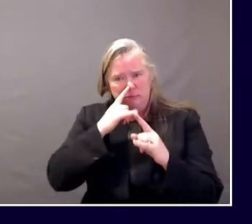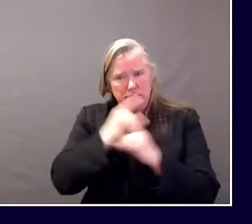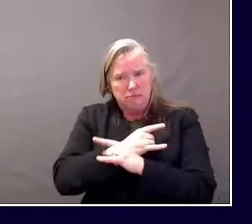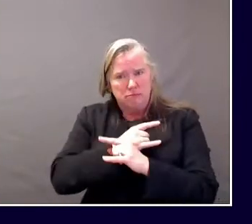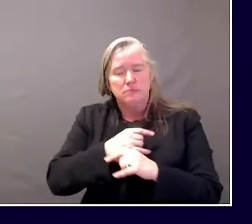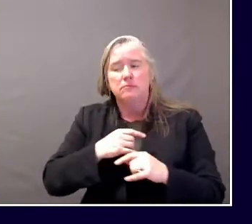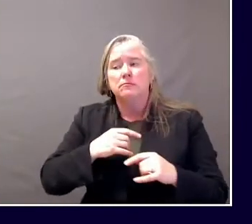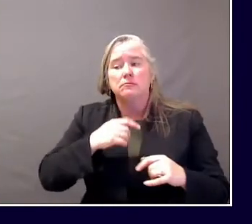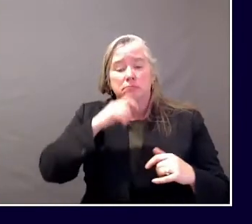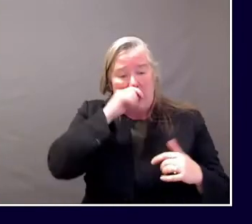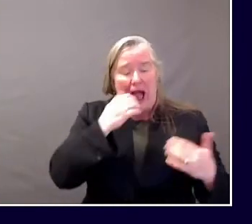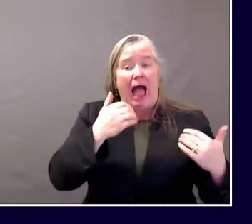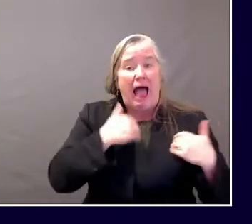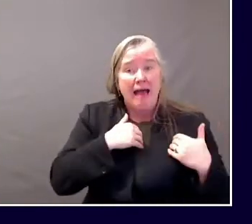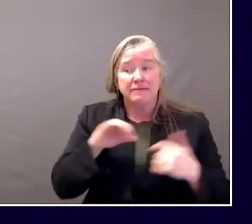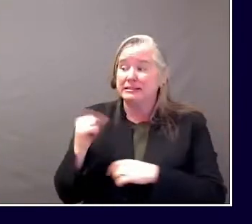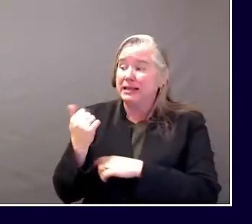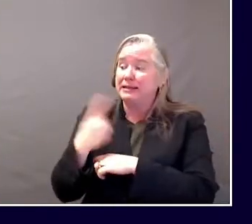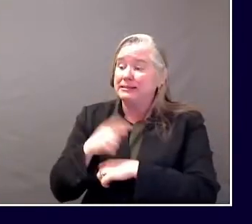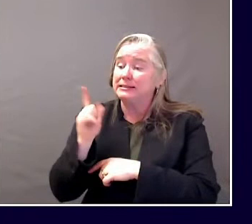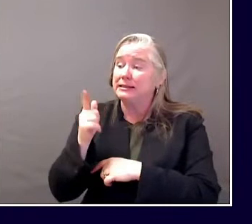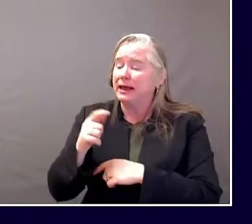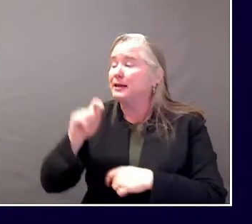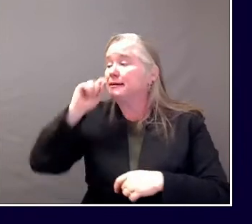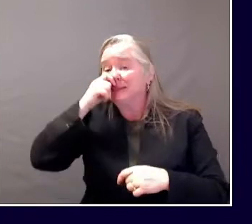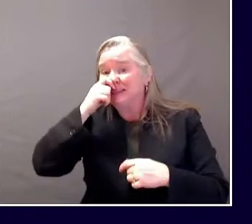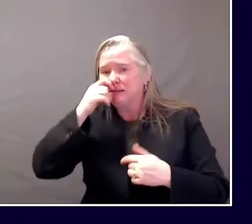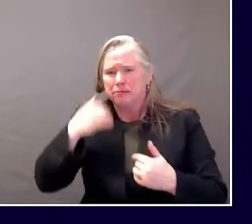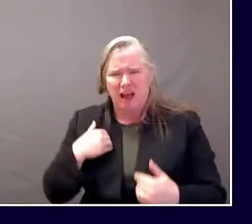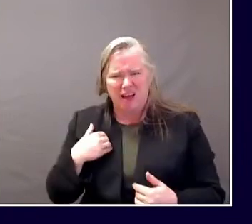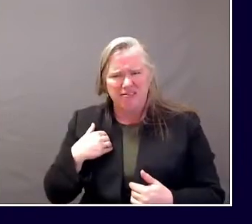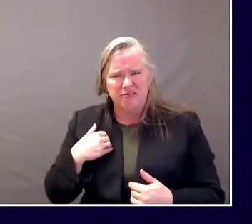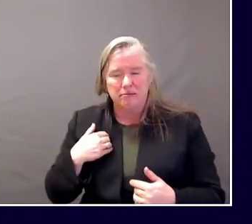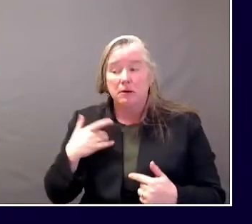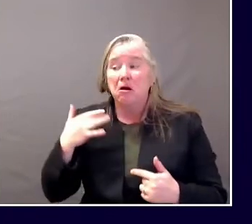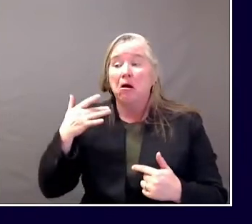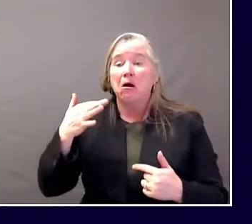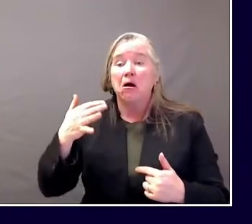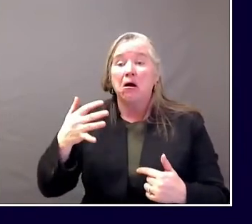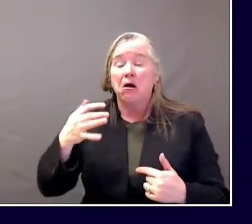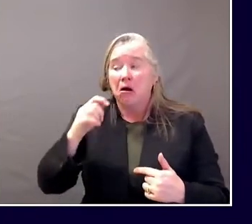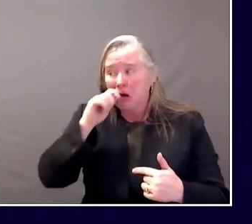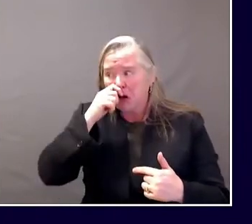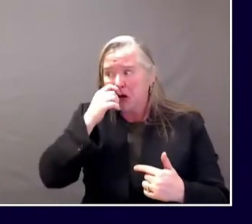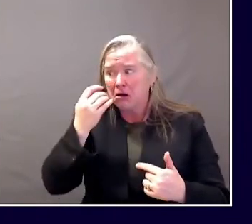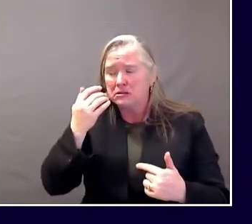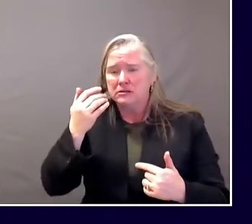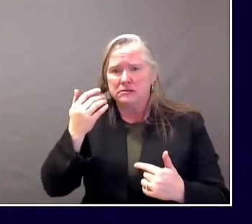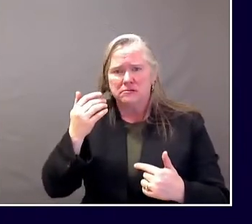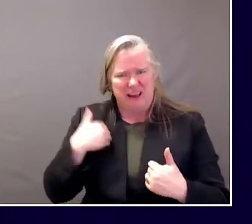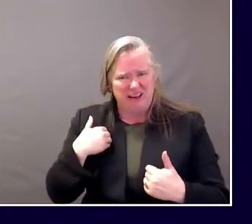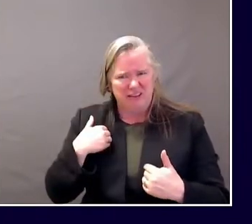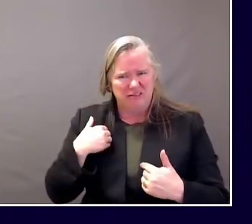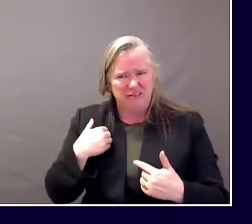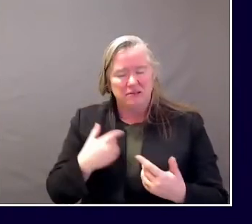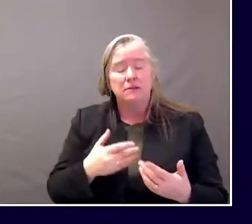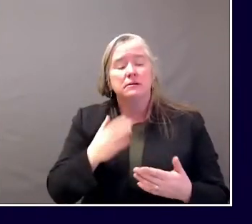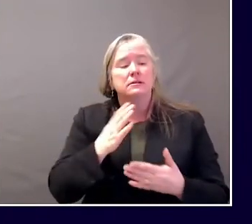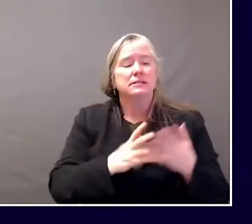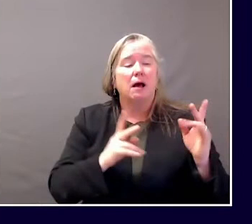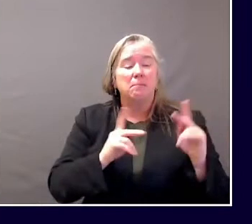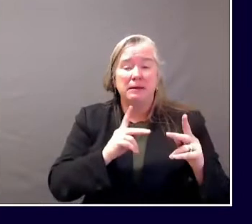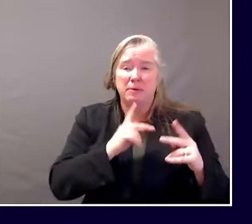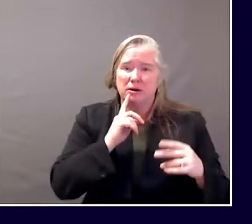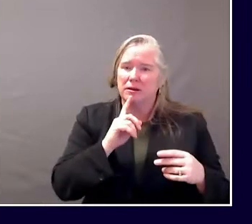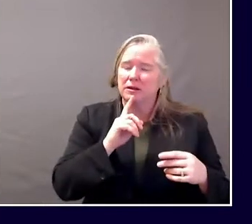weeks. Generally not 90 days. There have been some folks who have tested positive for an extra week. In one case I'm aware